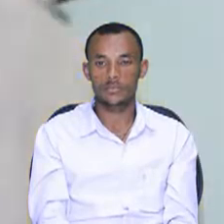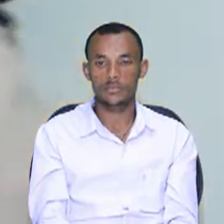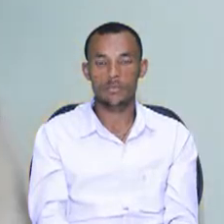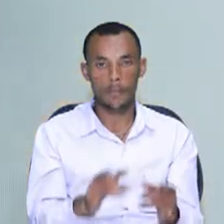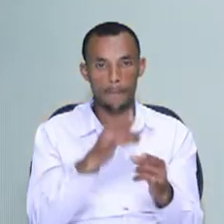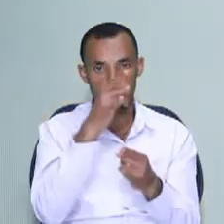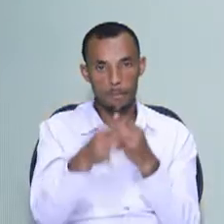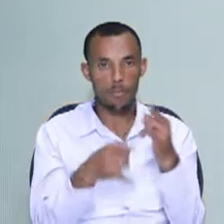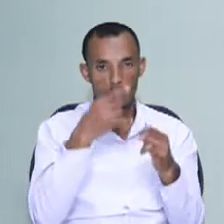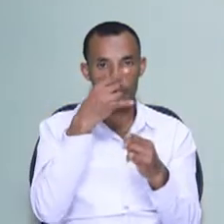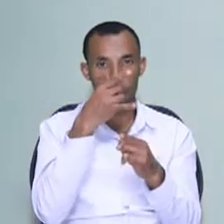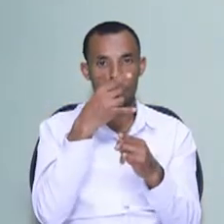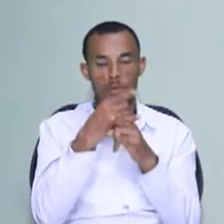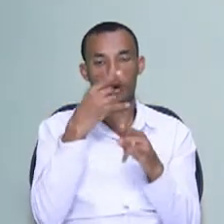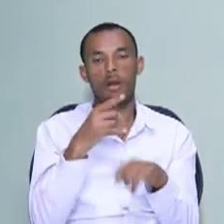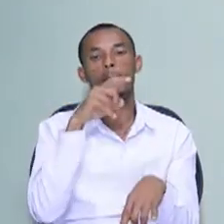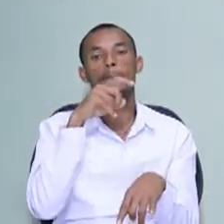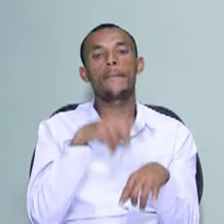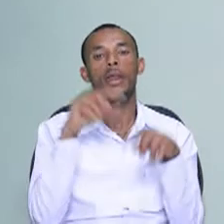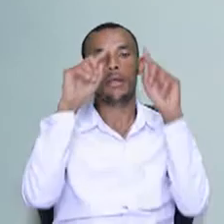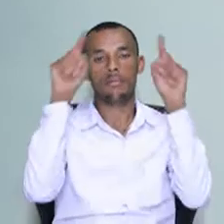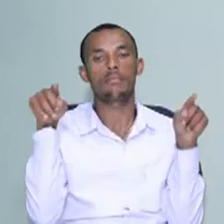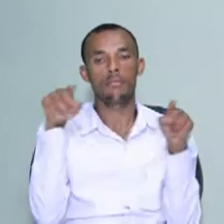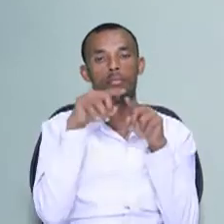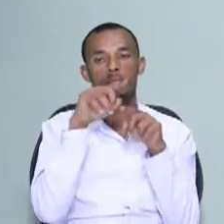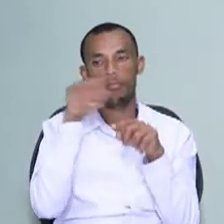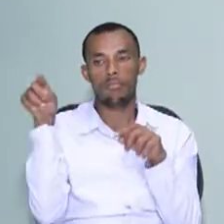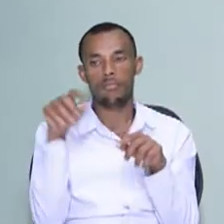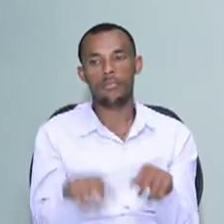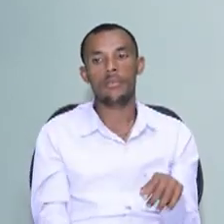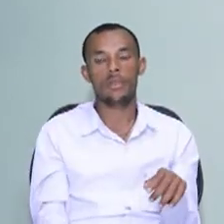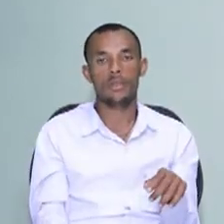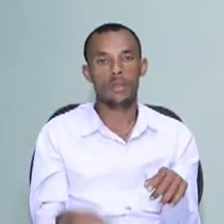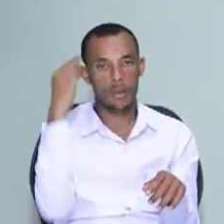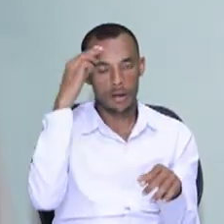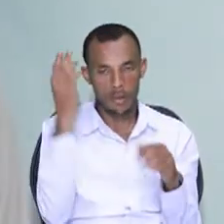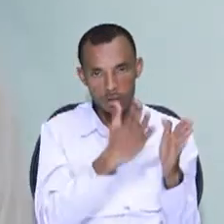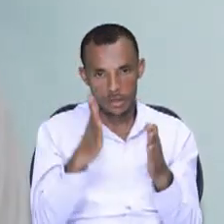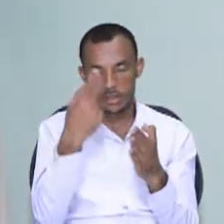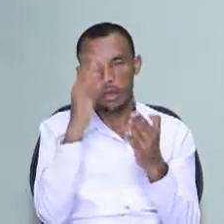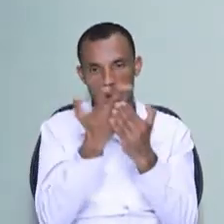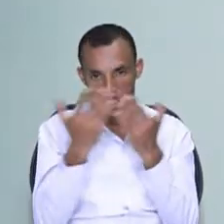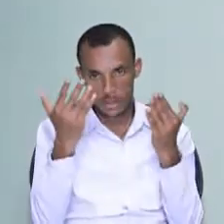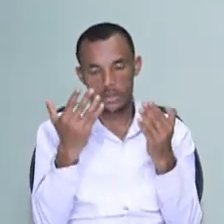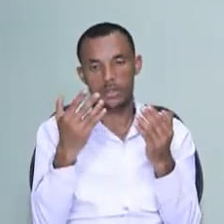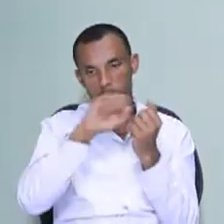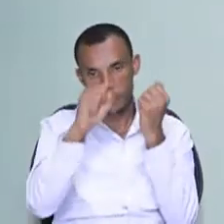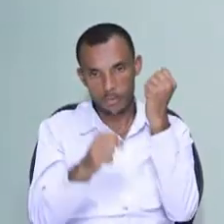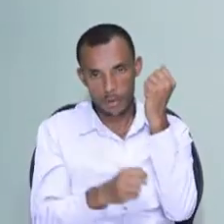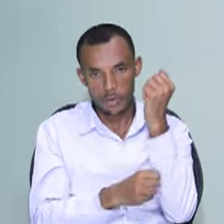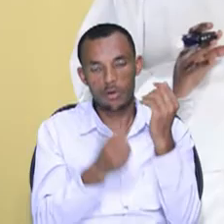The modern periodic table. I told you, Mendeleev arranged the elements in order